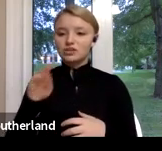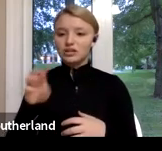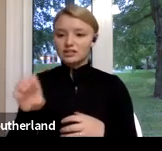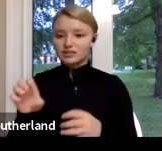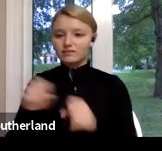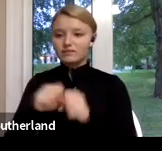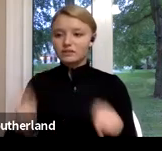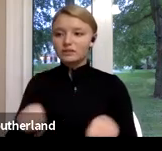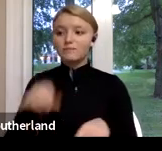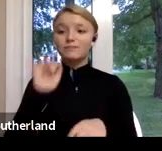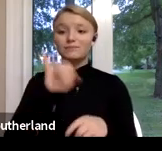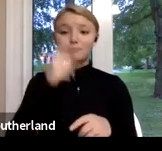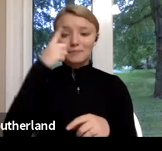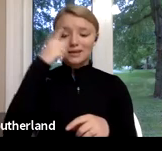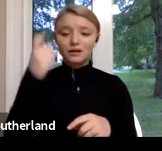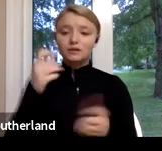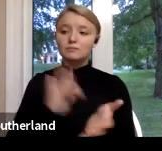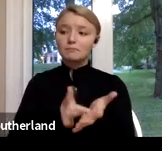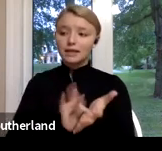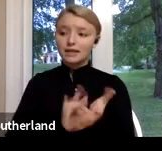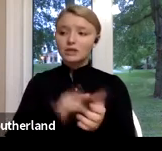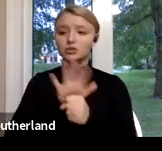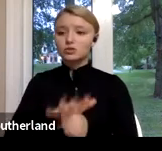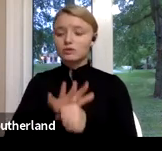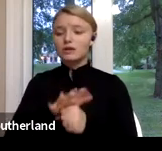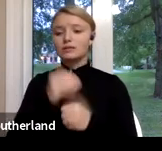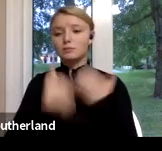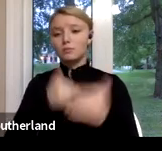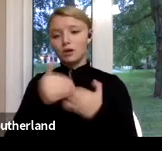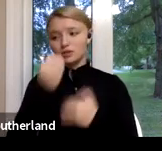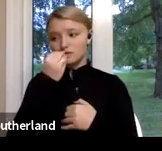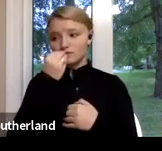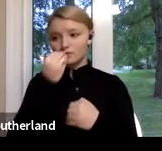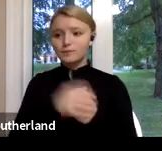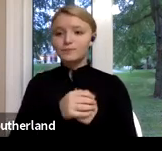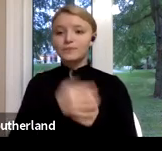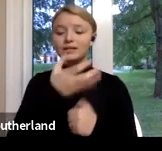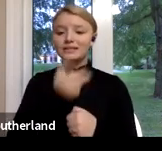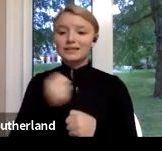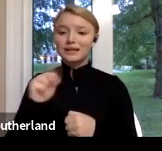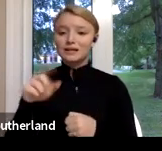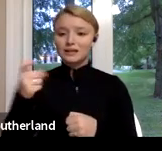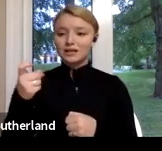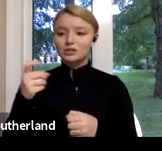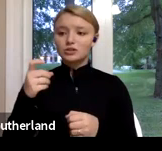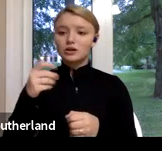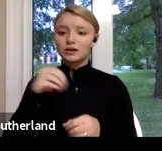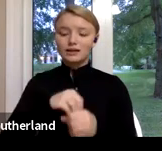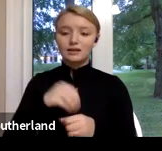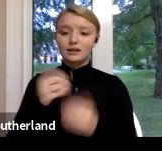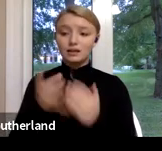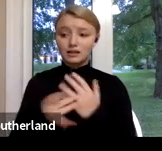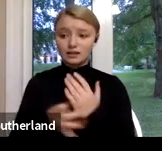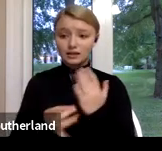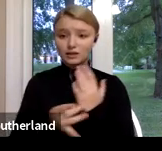food. To get Ningxia in a liquid form means that you absorb it faster and your body doesn't have to break